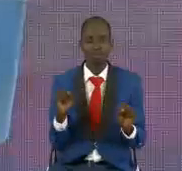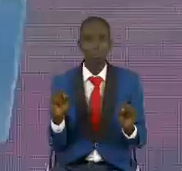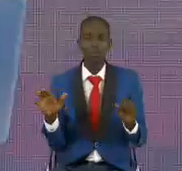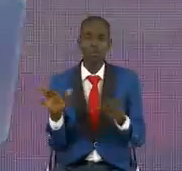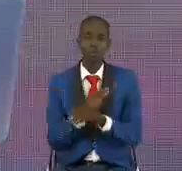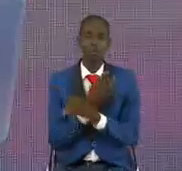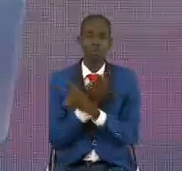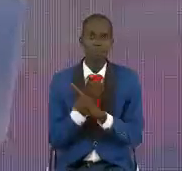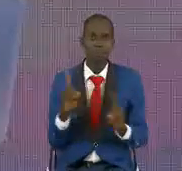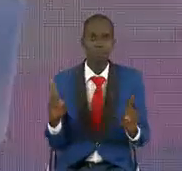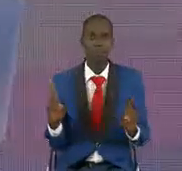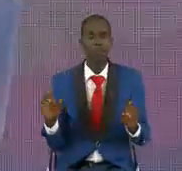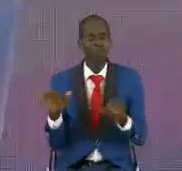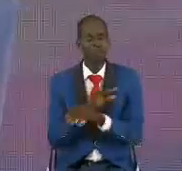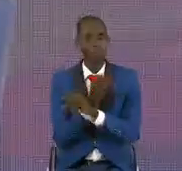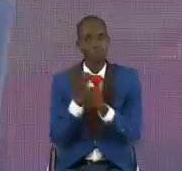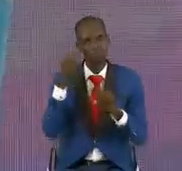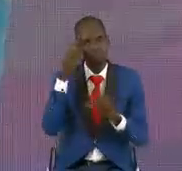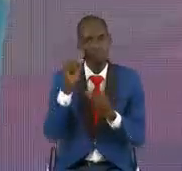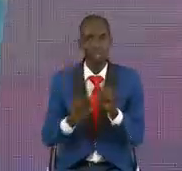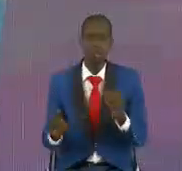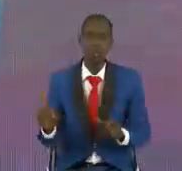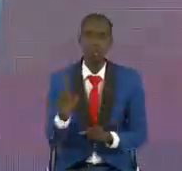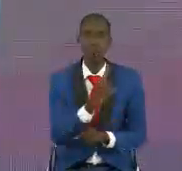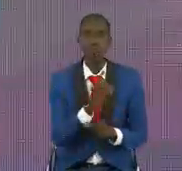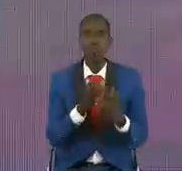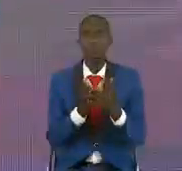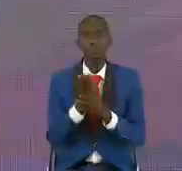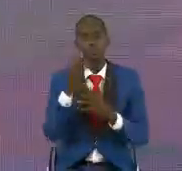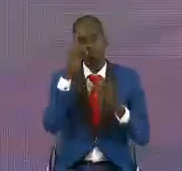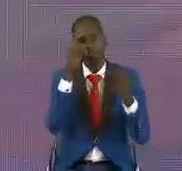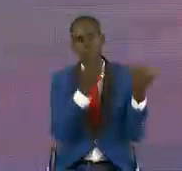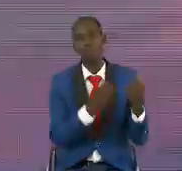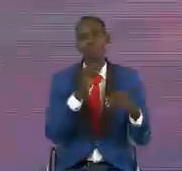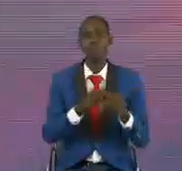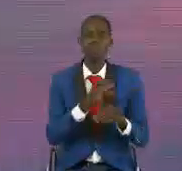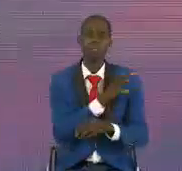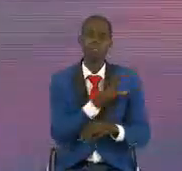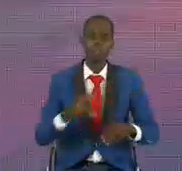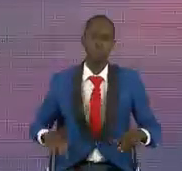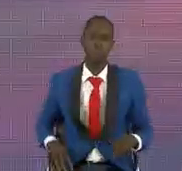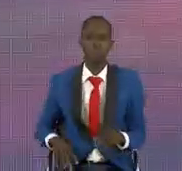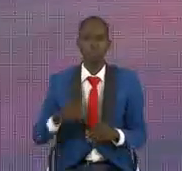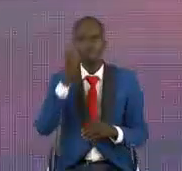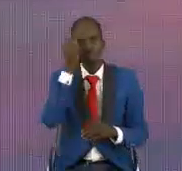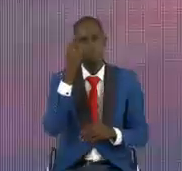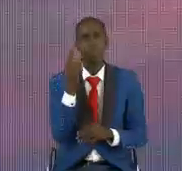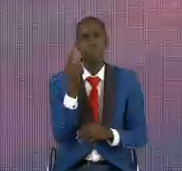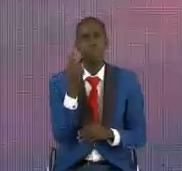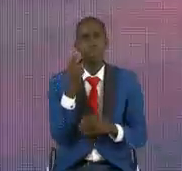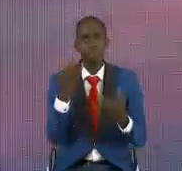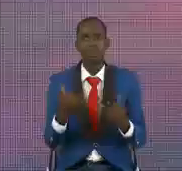full redemption for everyone through faith in Christ. Understand,